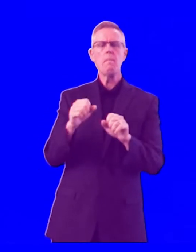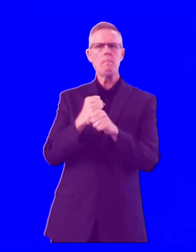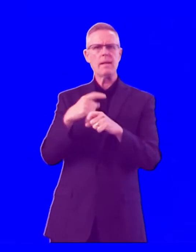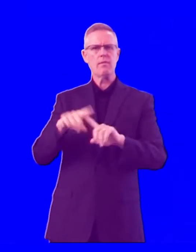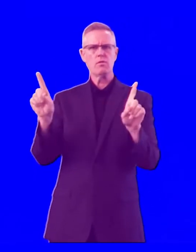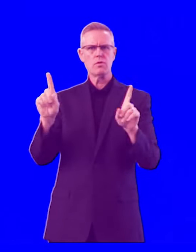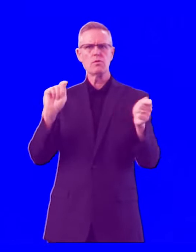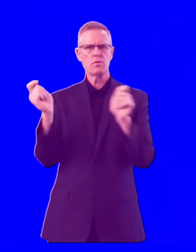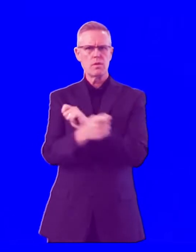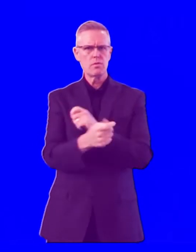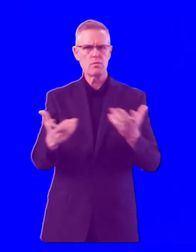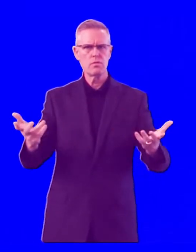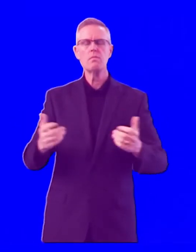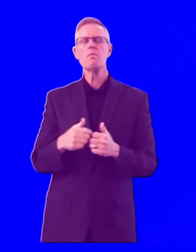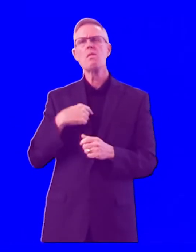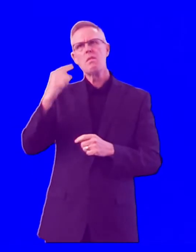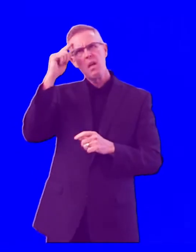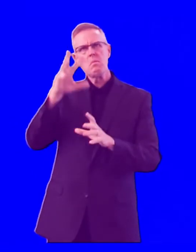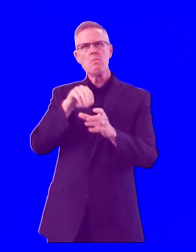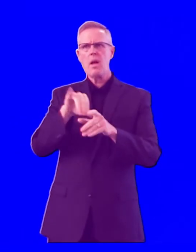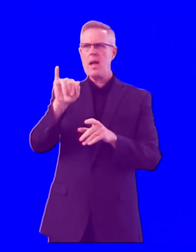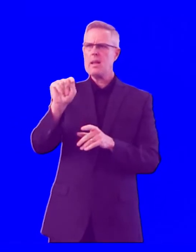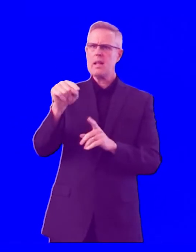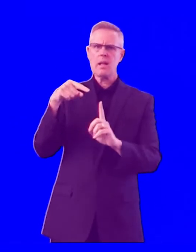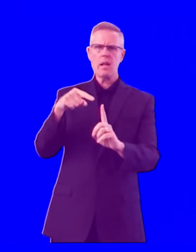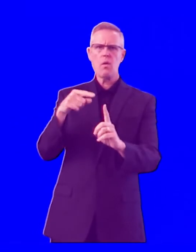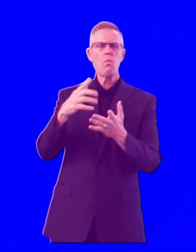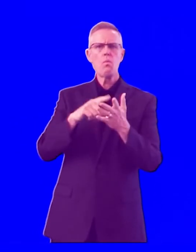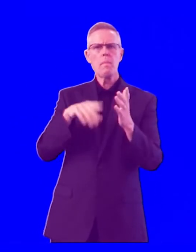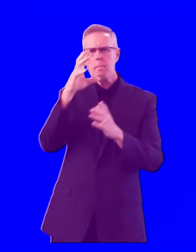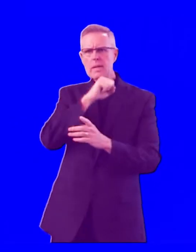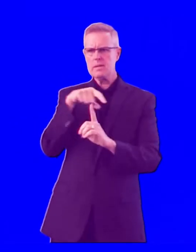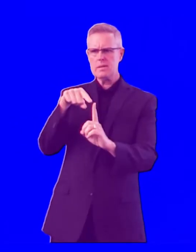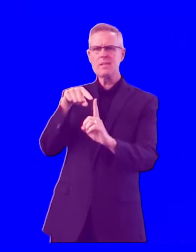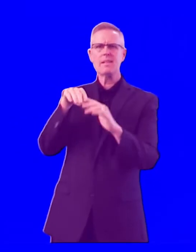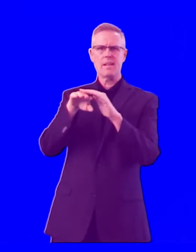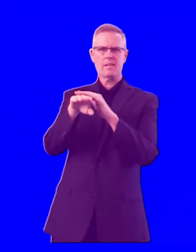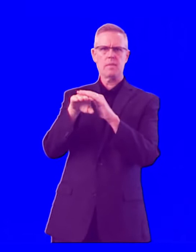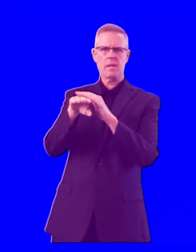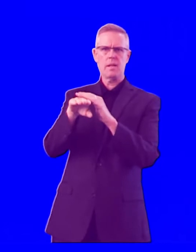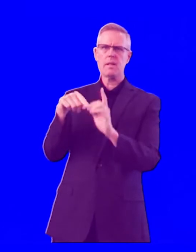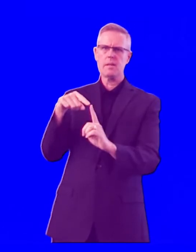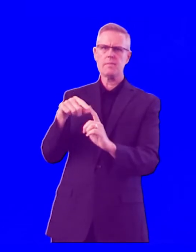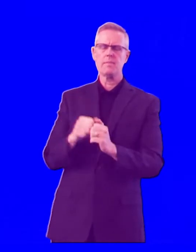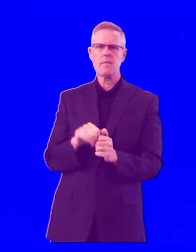to make a difference, to make a change? And we thought, within IT, what is a piece that's missing? Accessibility.